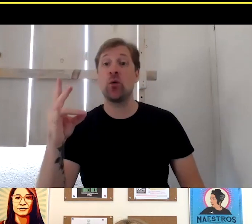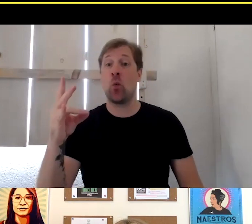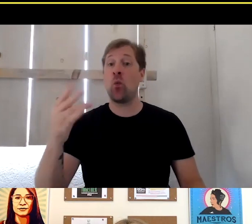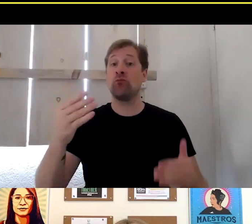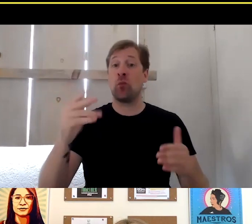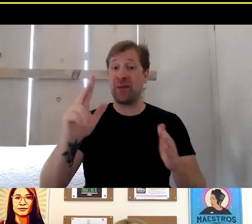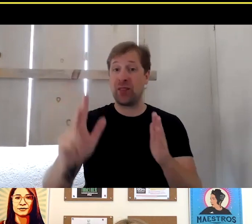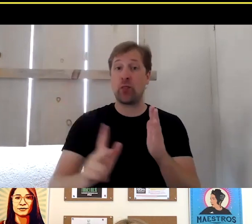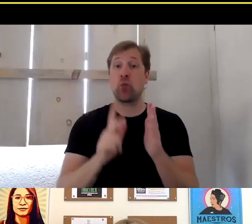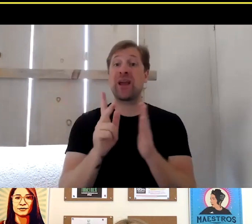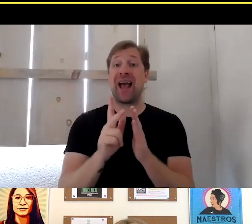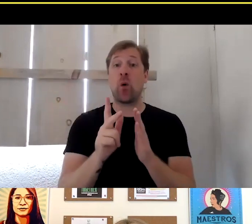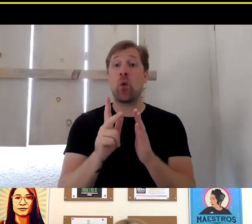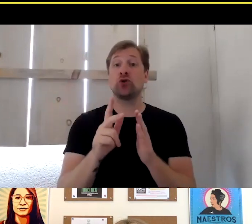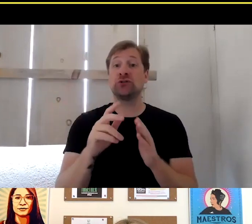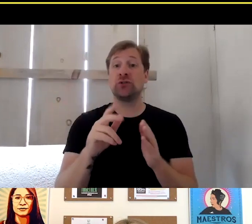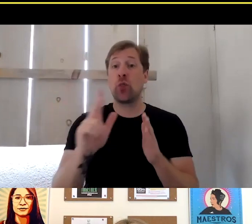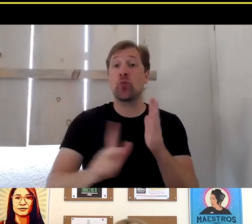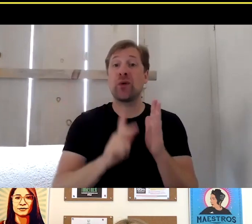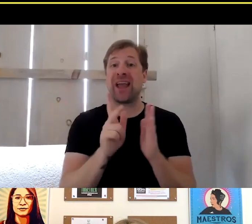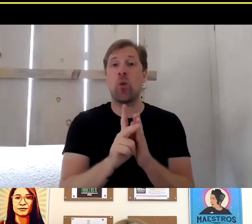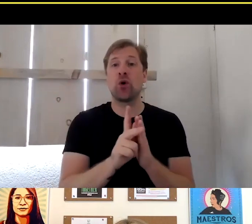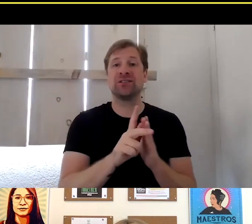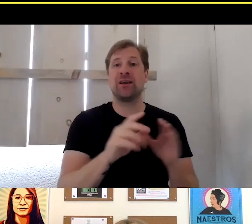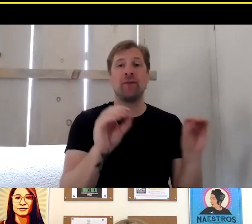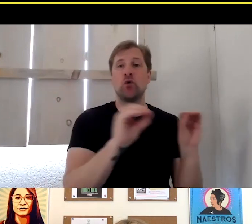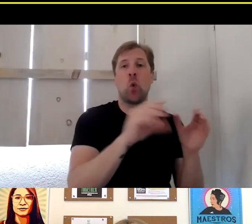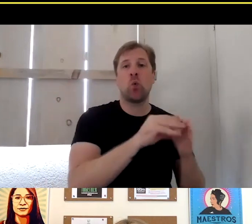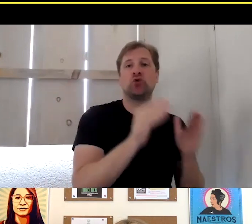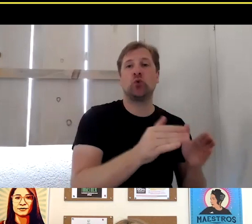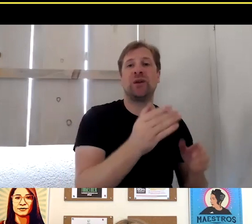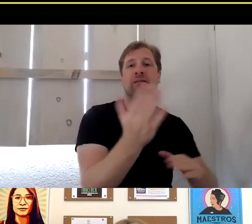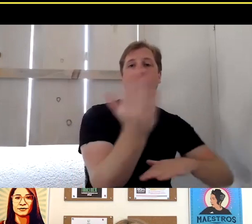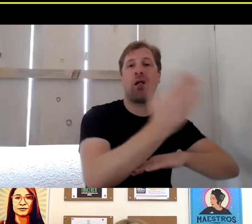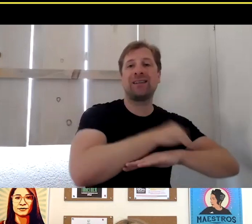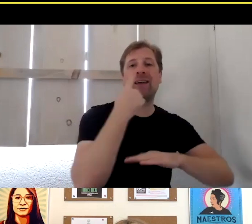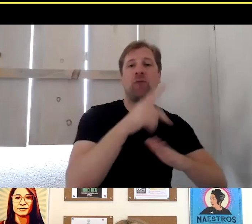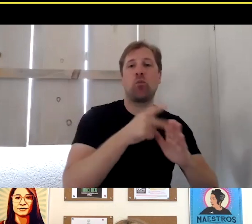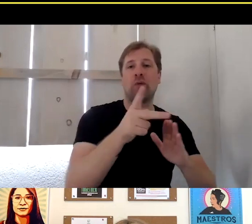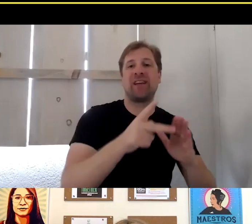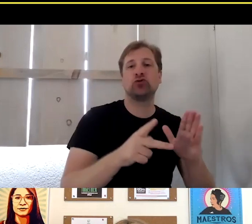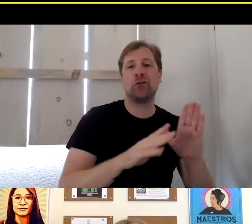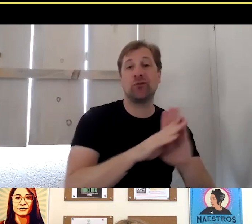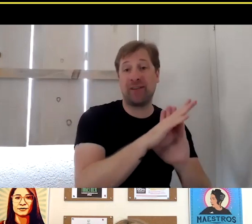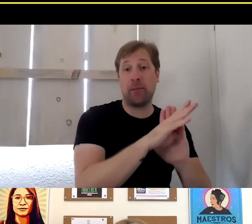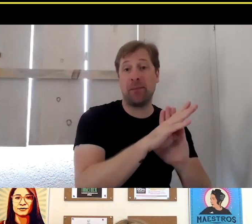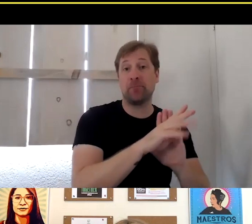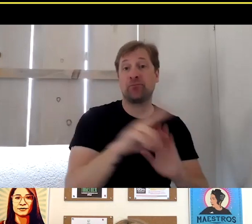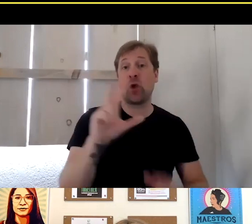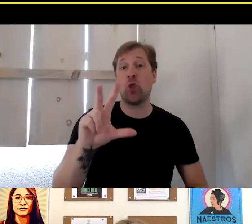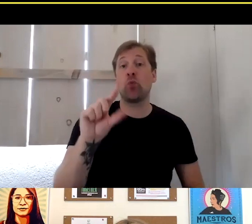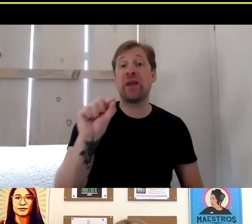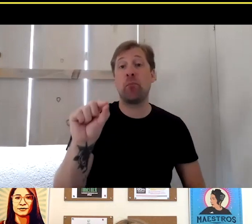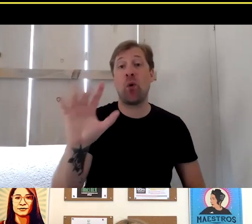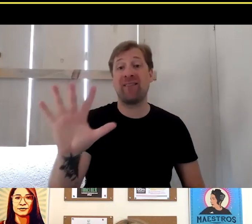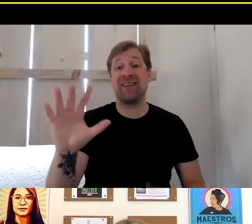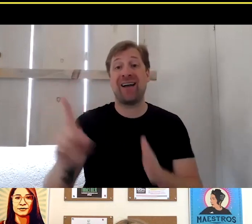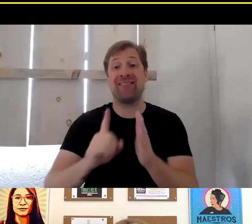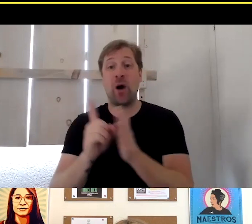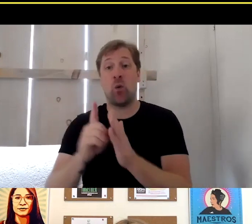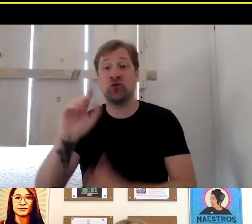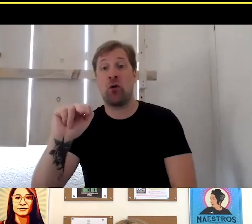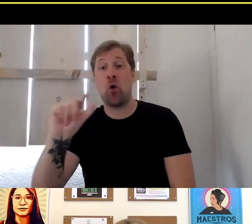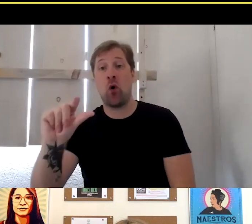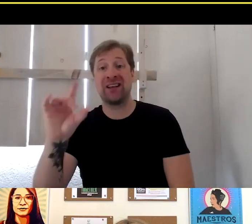hours of a pupil-free day for professional development, 3.5 hours on August